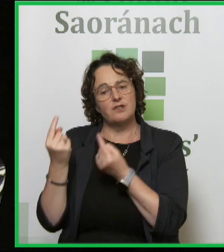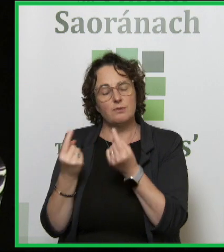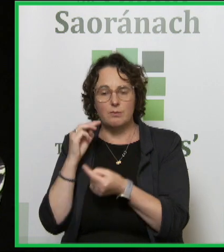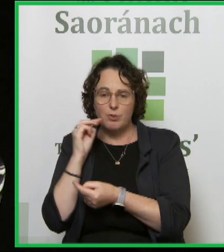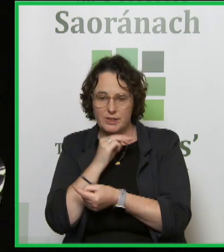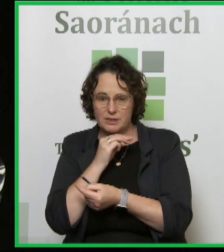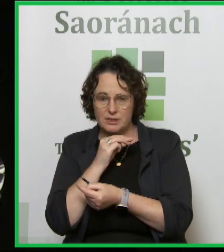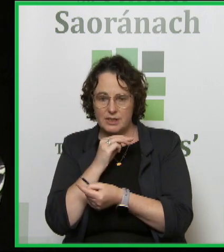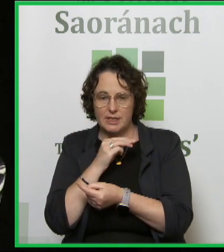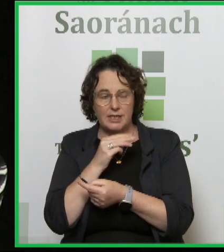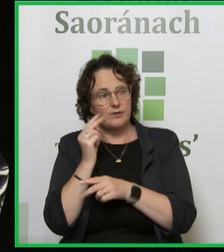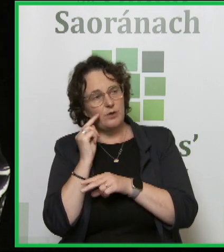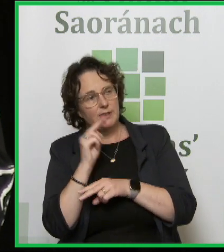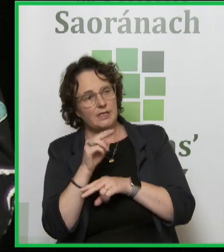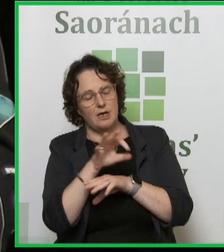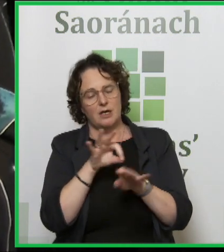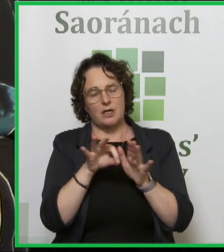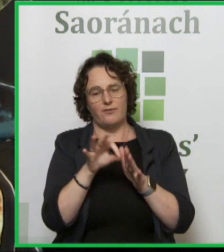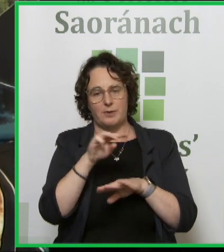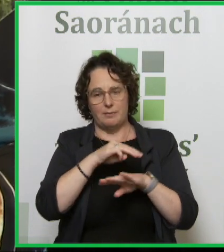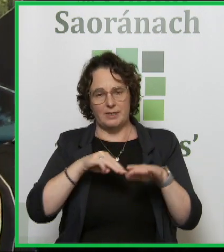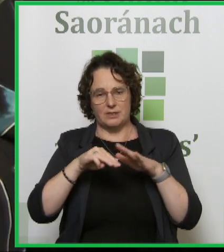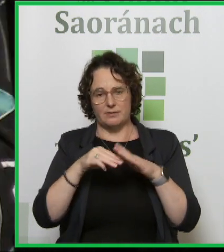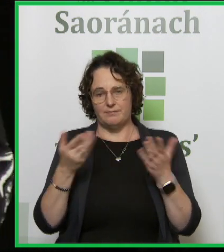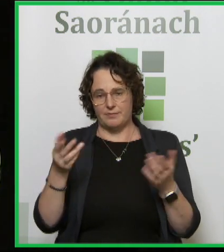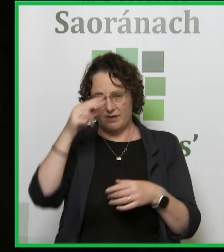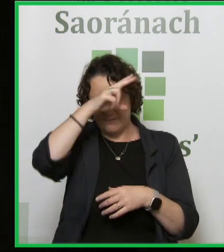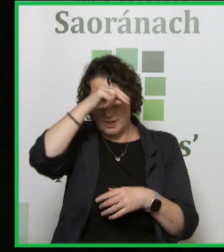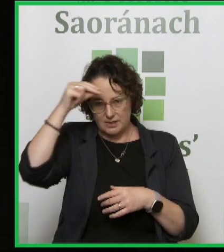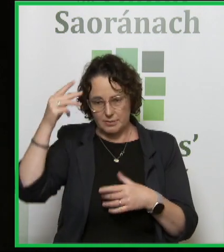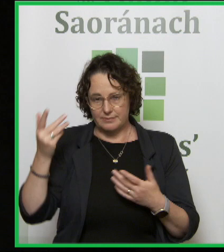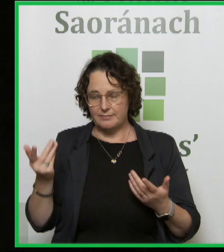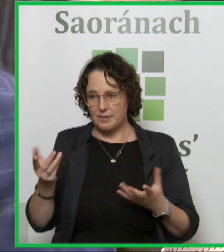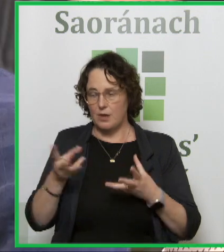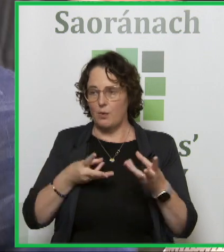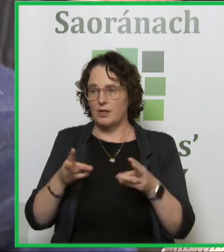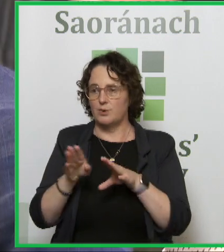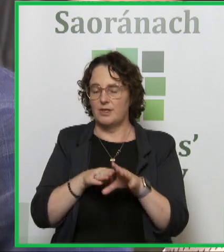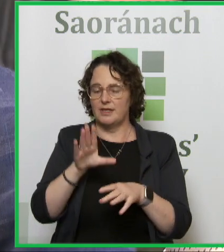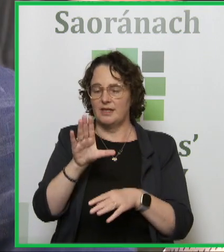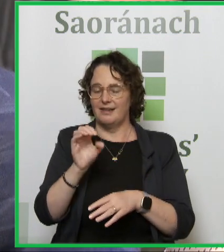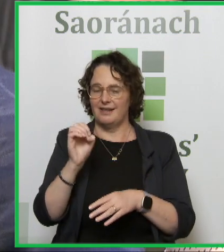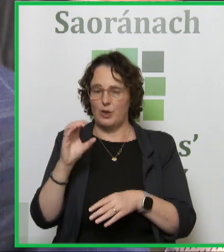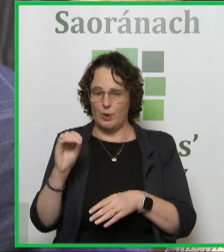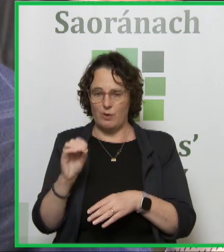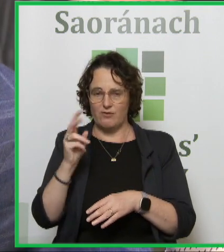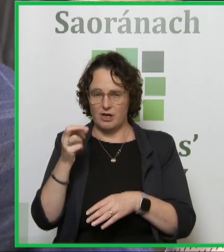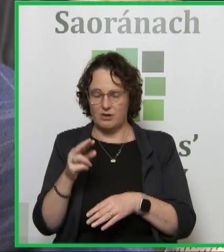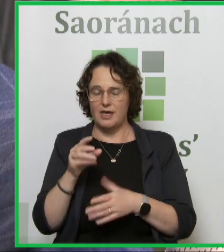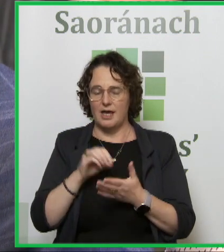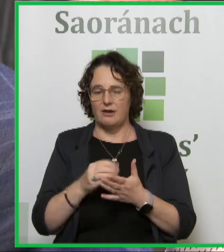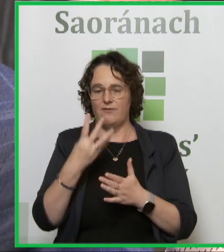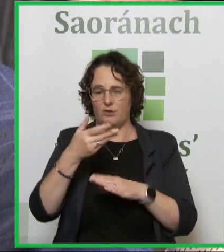look at a government minister, and if I look at, say, for example, when I worked with Leo Varadkar, he had 4 jobs.